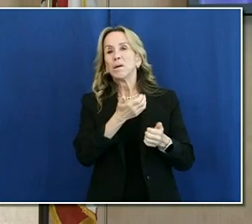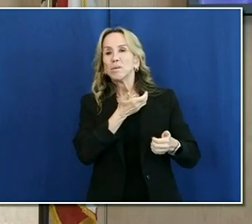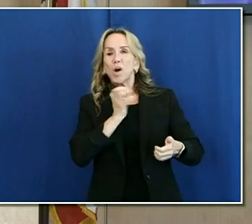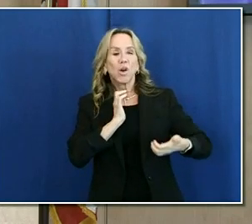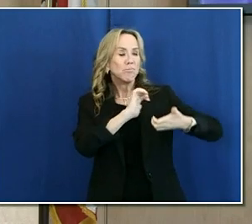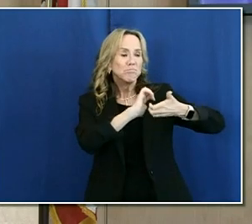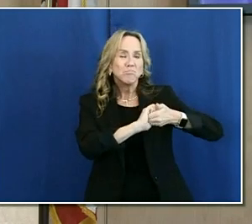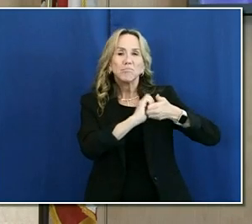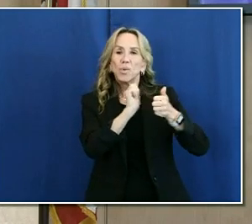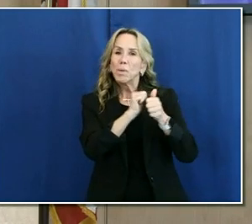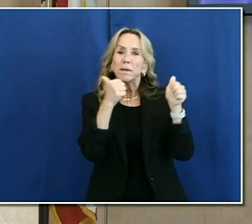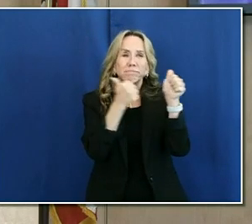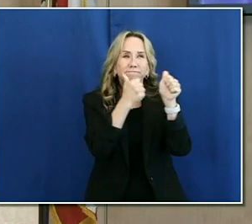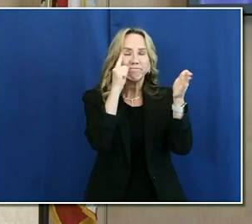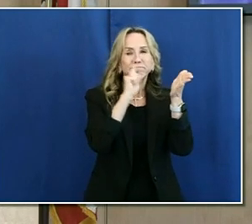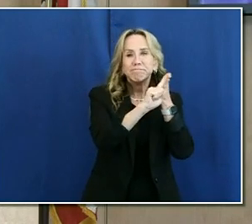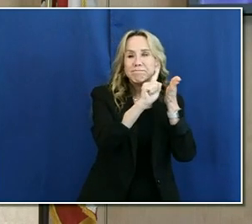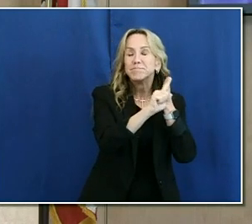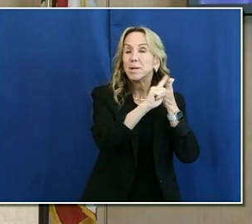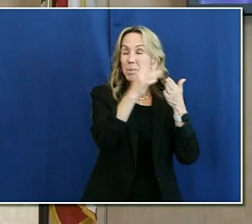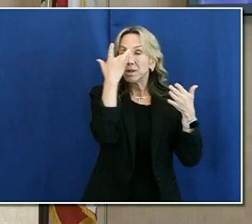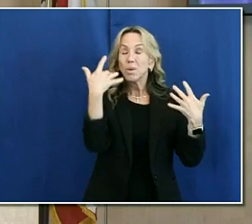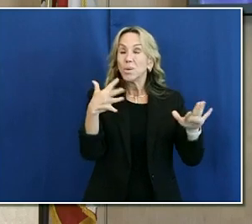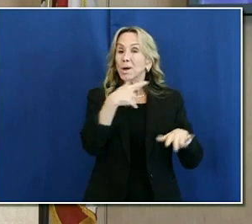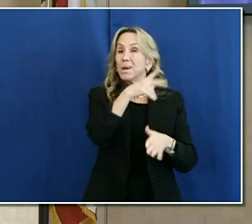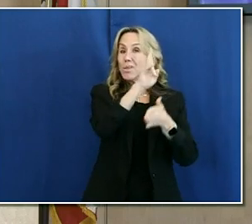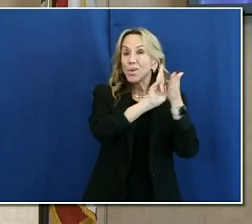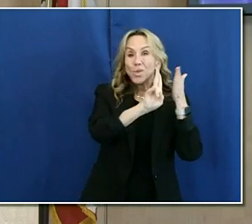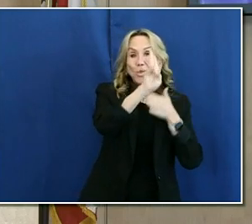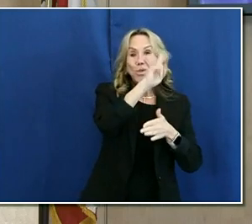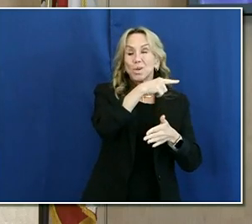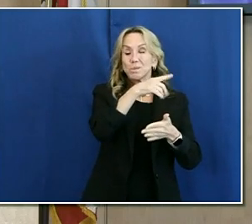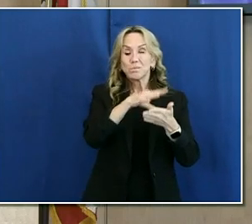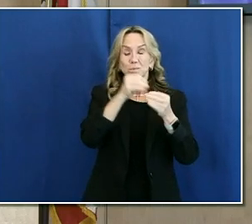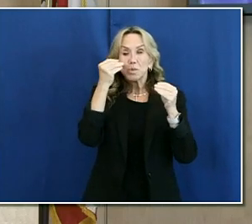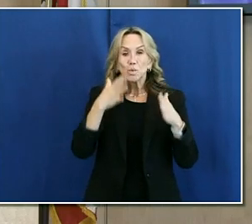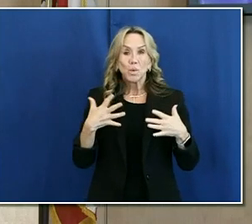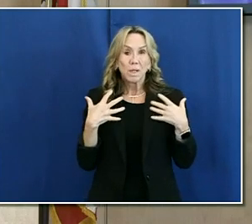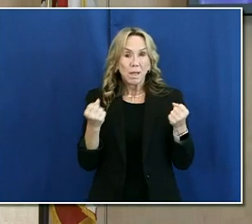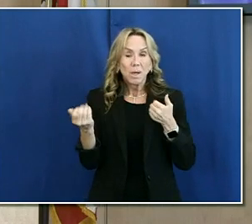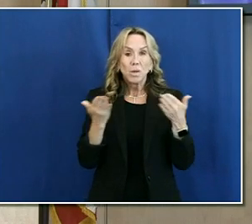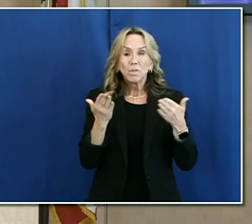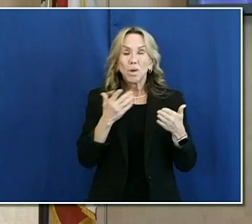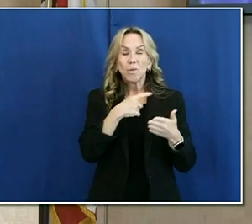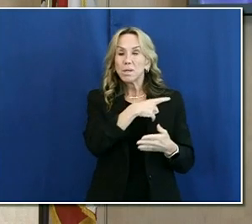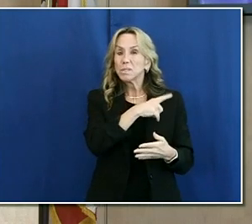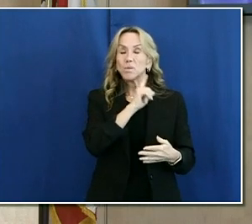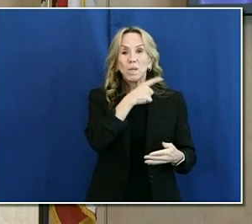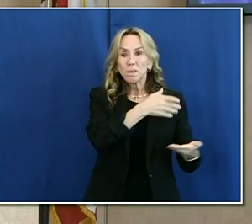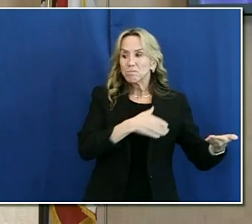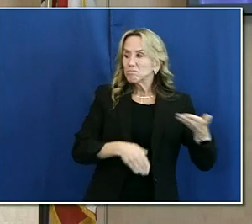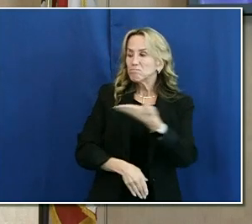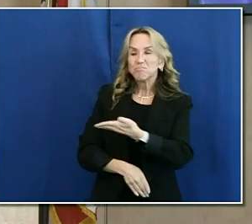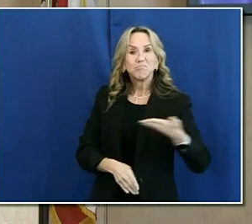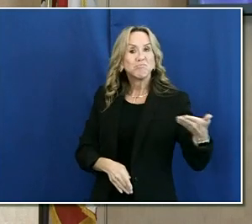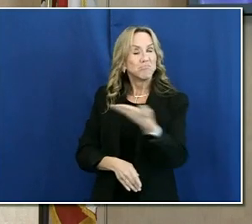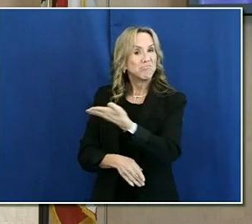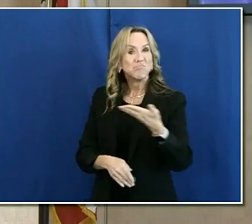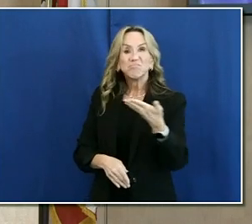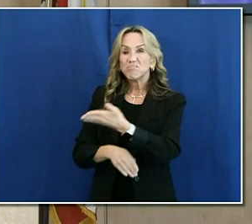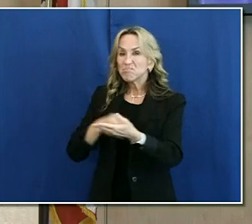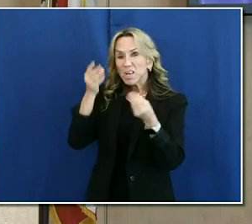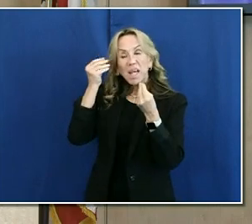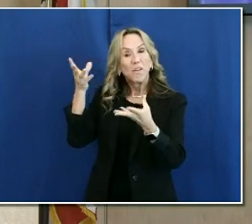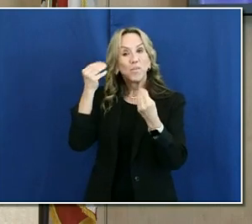because information that the university, Student Health Services is providing, along with what our investigators get from